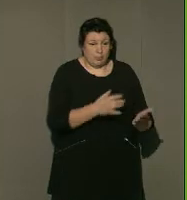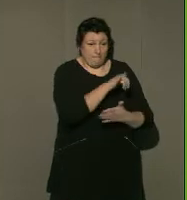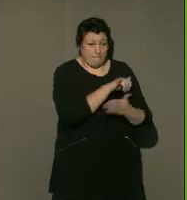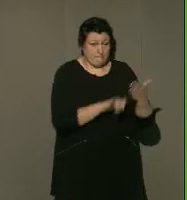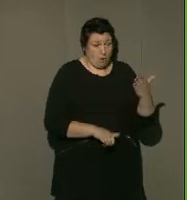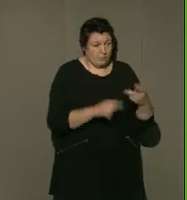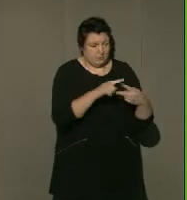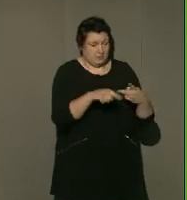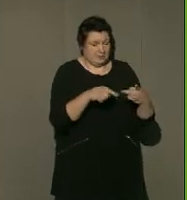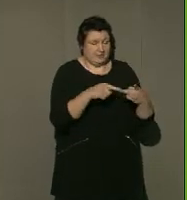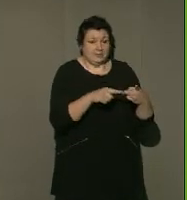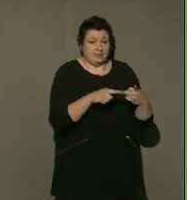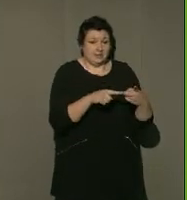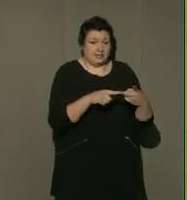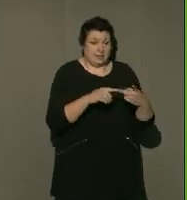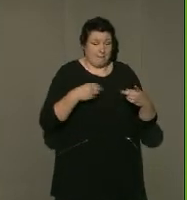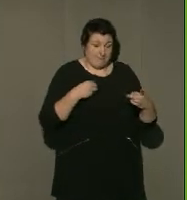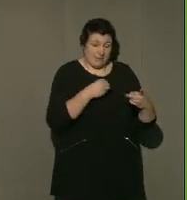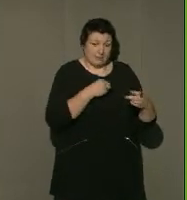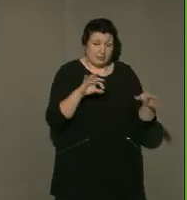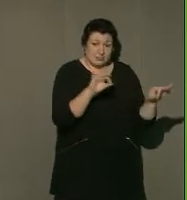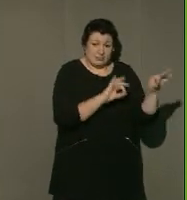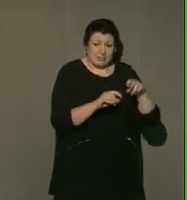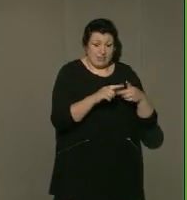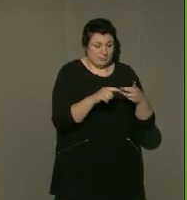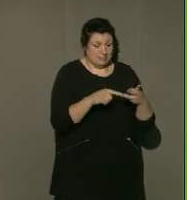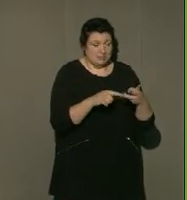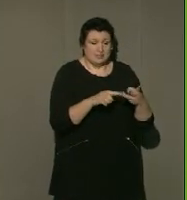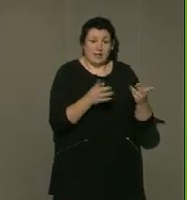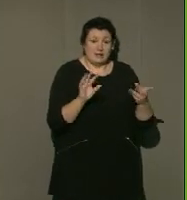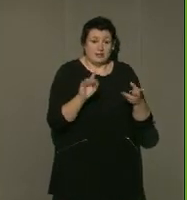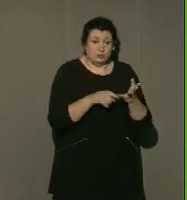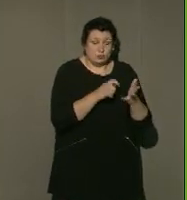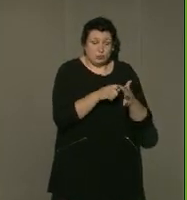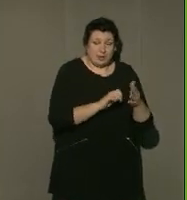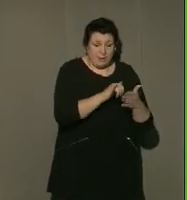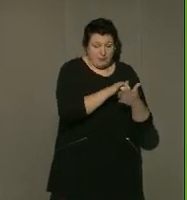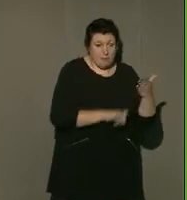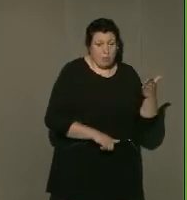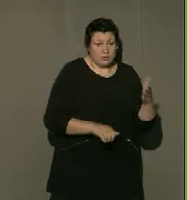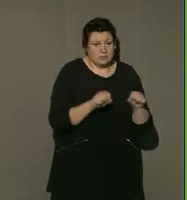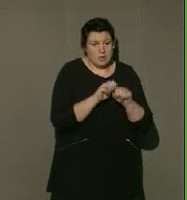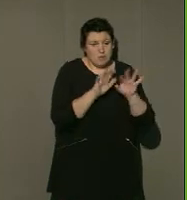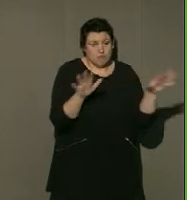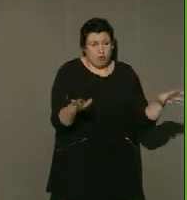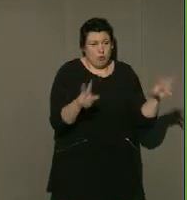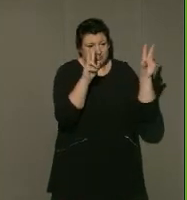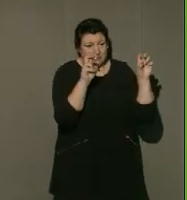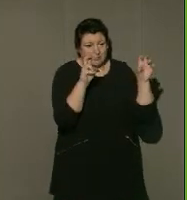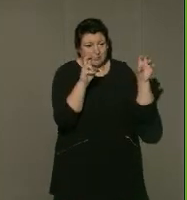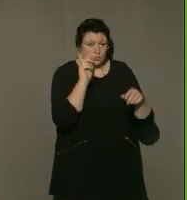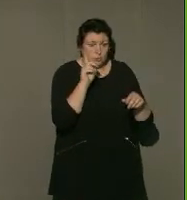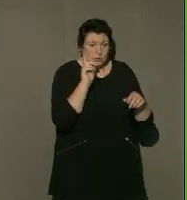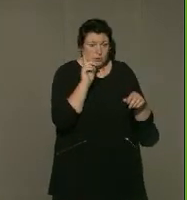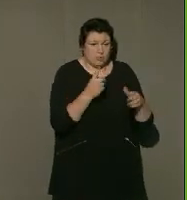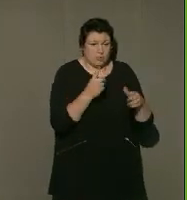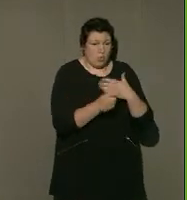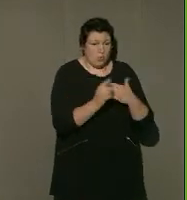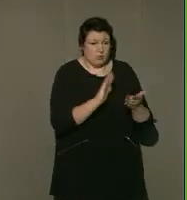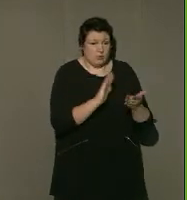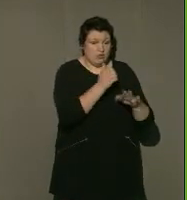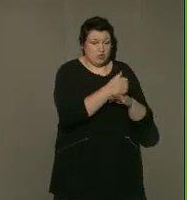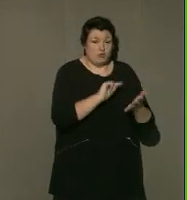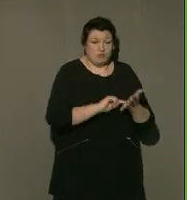and medical science support a broader definition of women than the text of the original motion. The